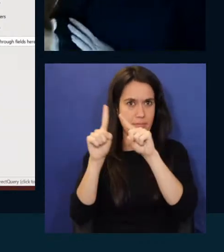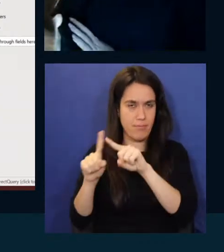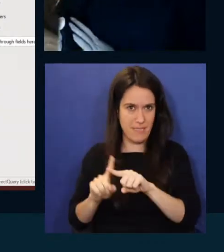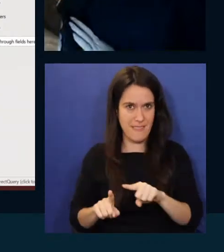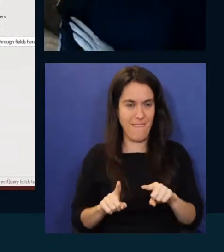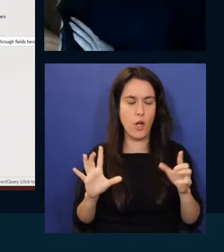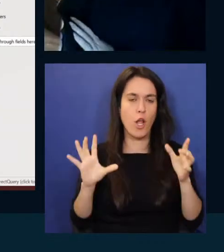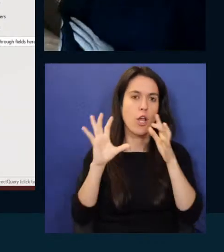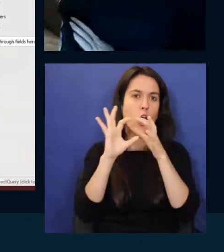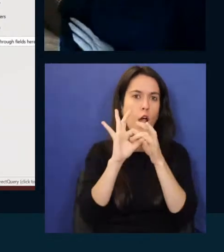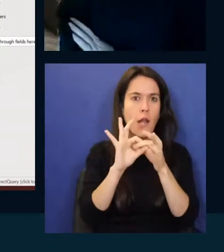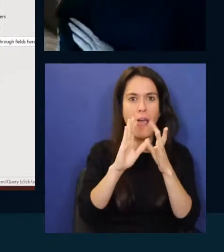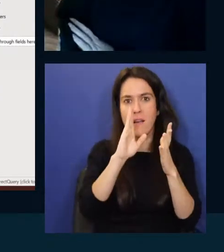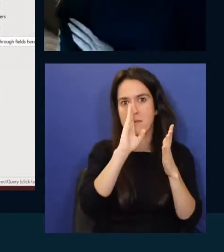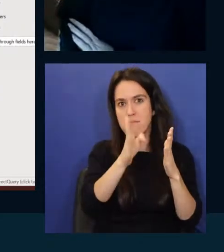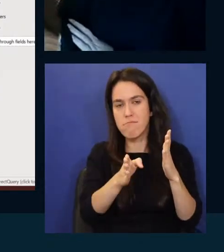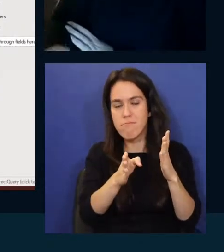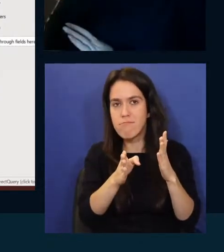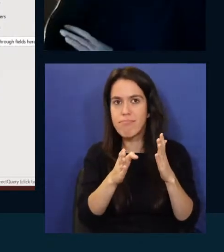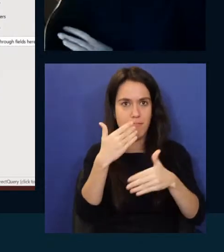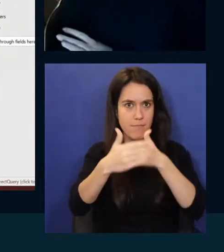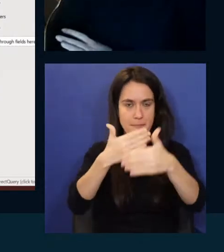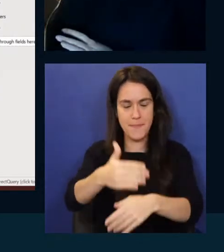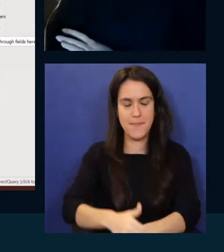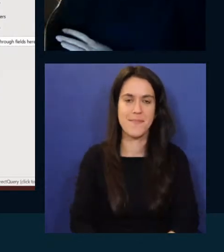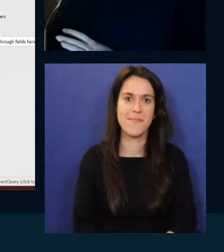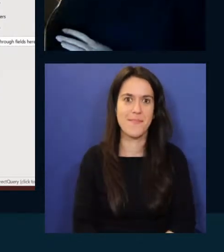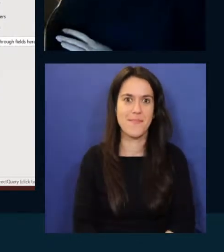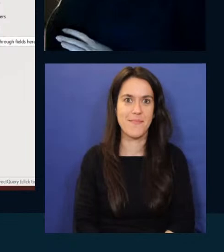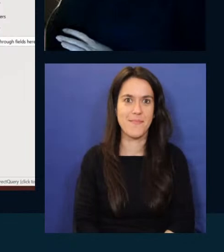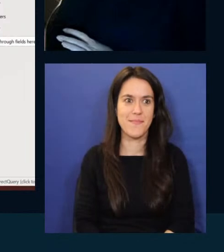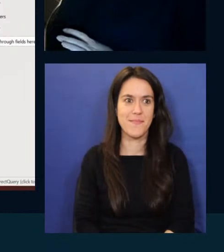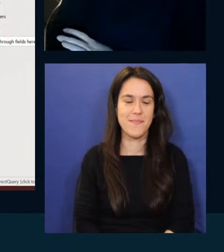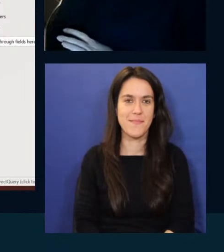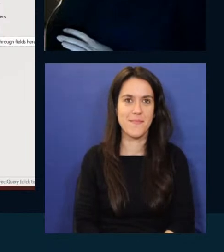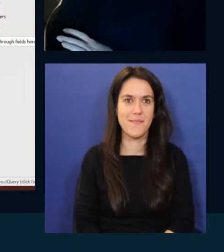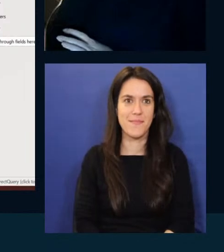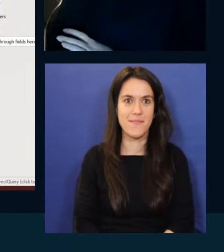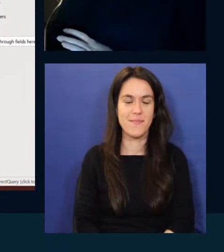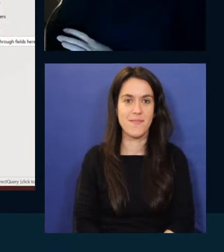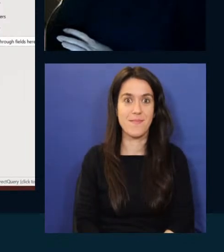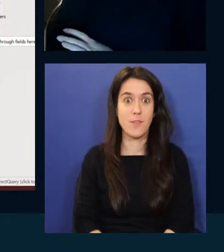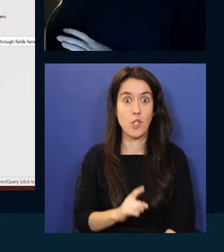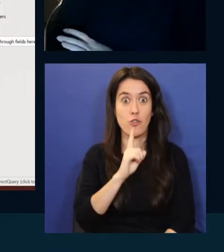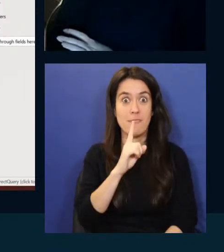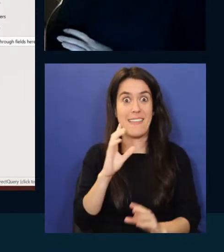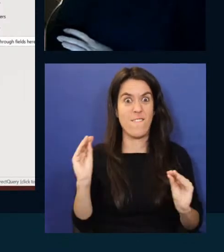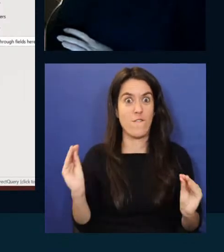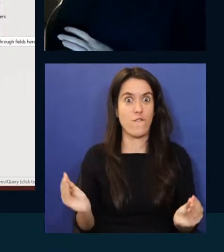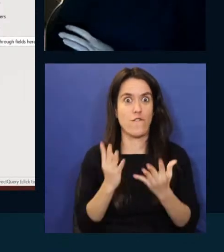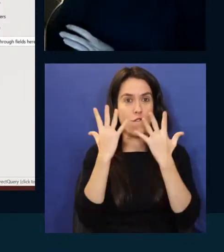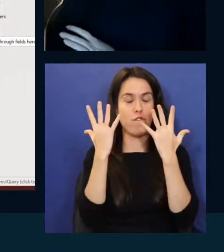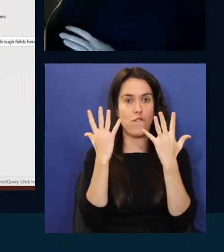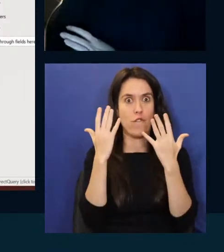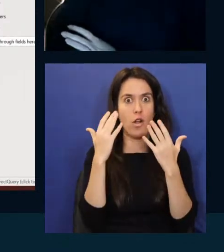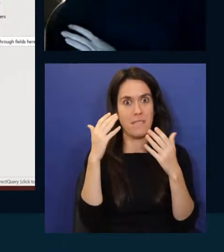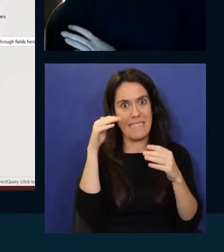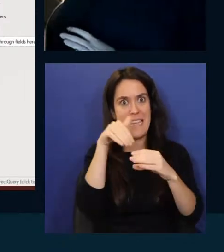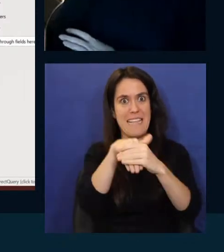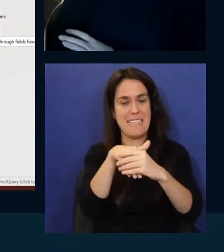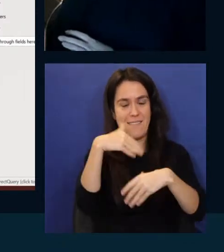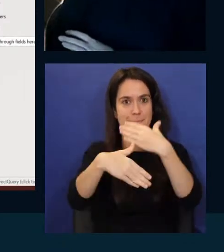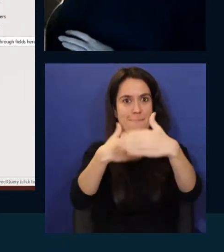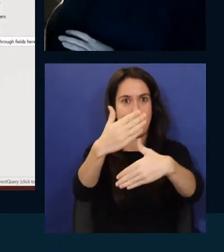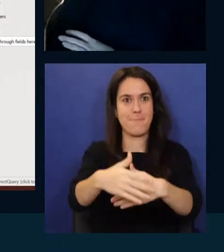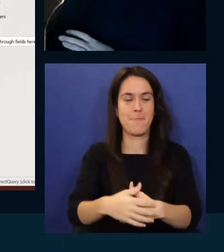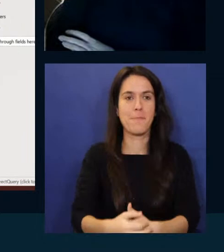connecting directly to that cube. So giving you fresh insights in terms of the call quality. And here